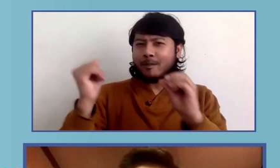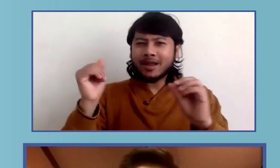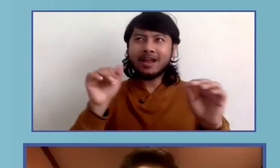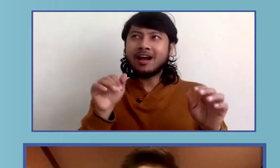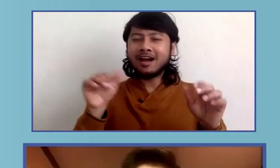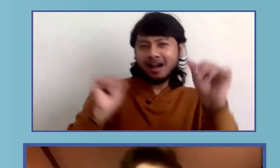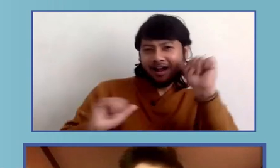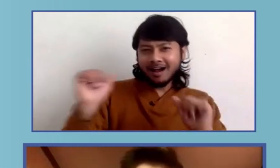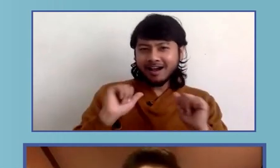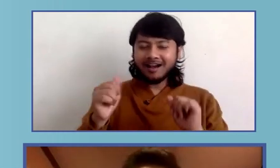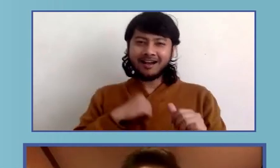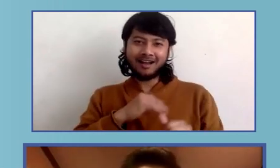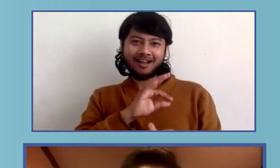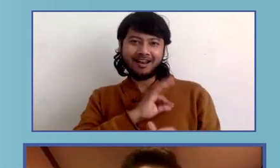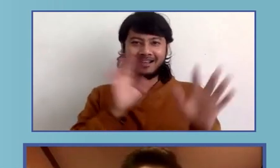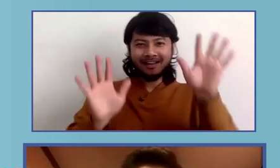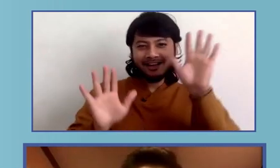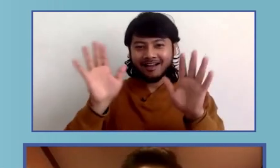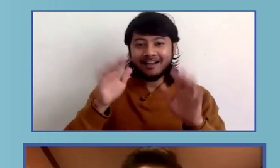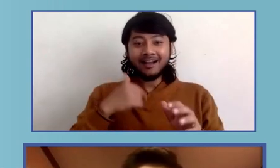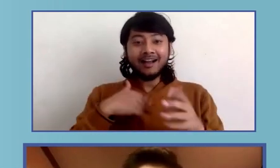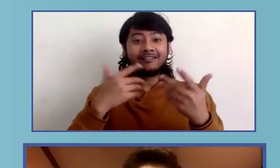I study graphic designing.